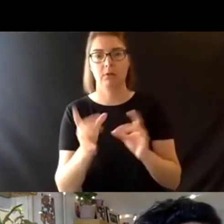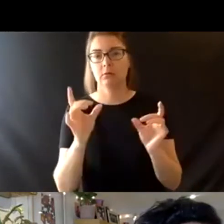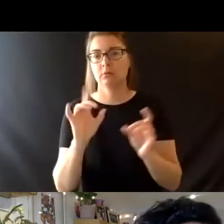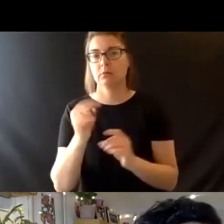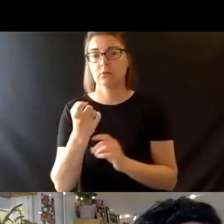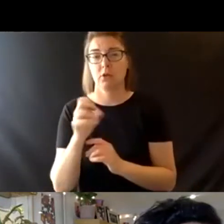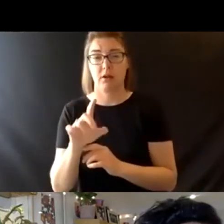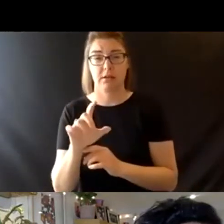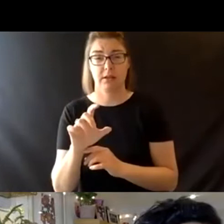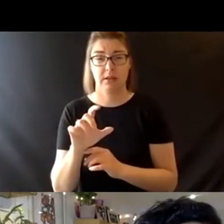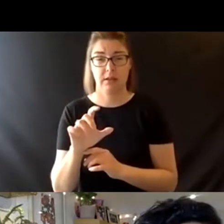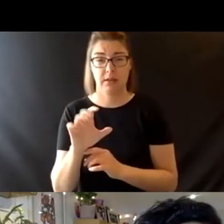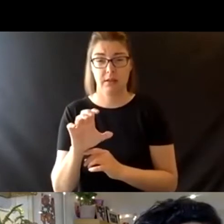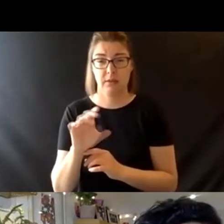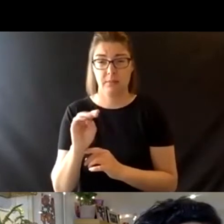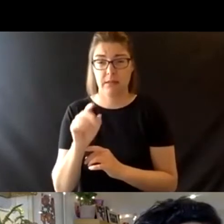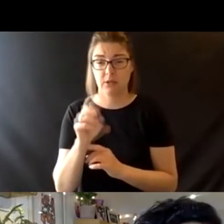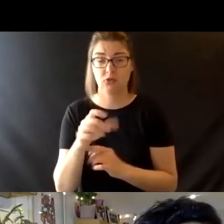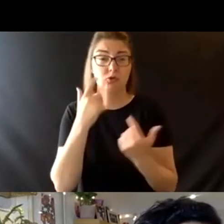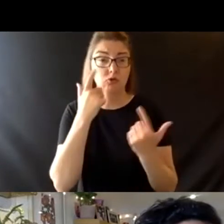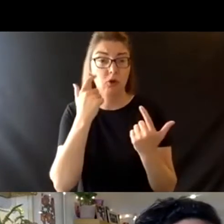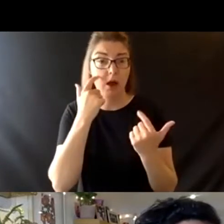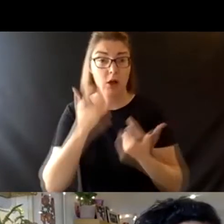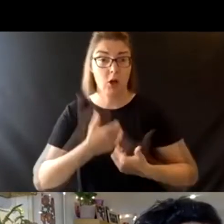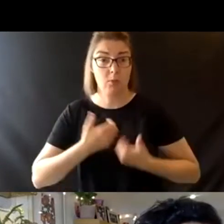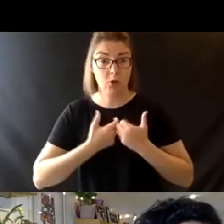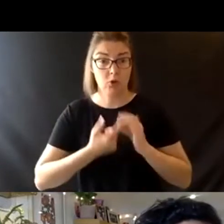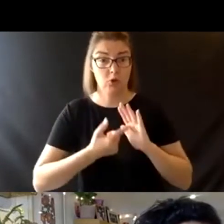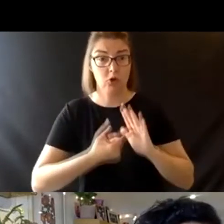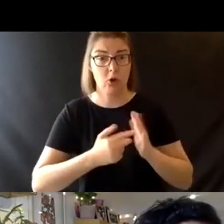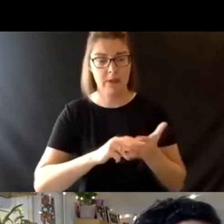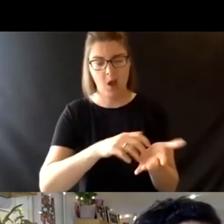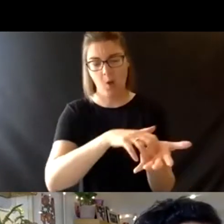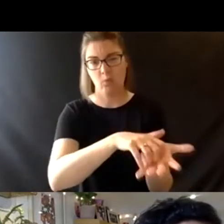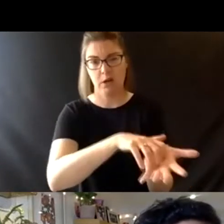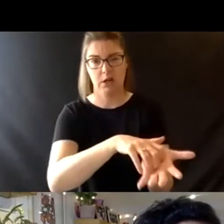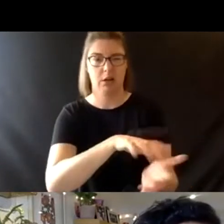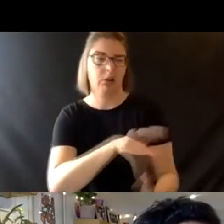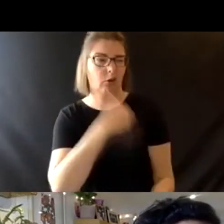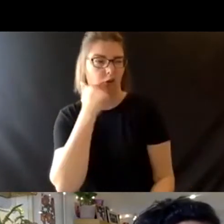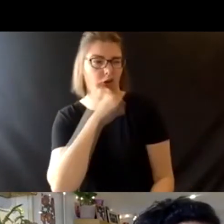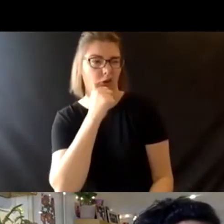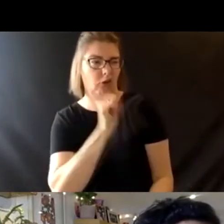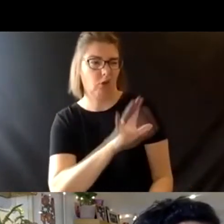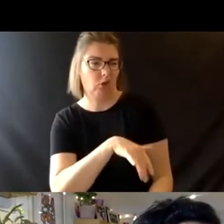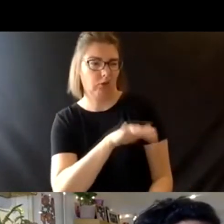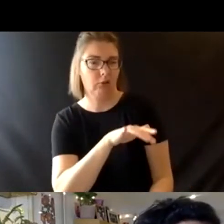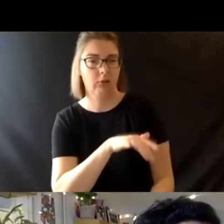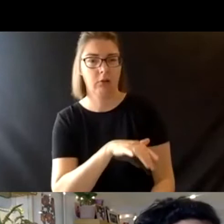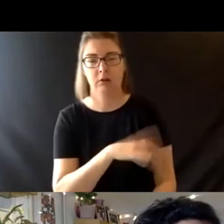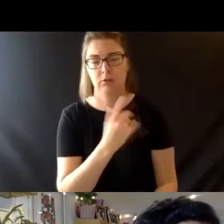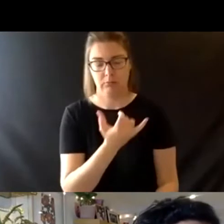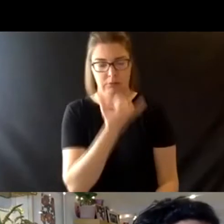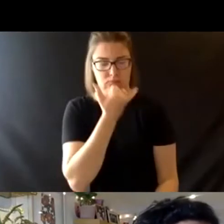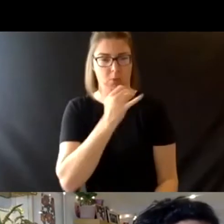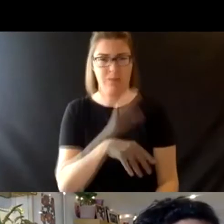idea that crying or showing emotion makes you weak and makes you like a girl, as if there's something wrong with